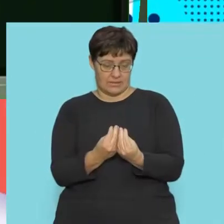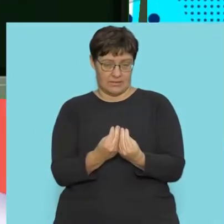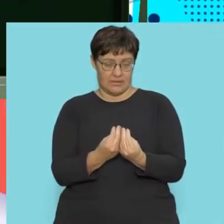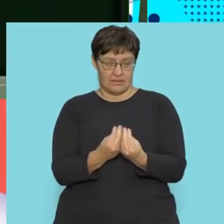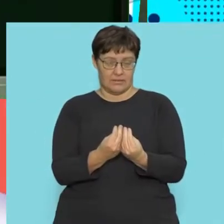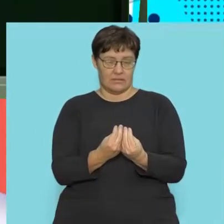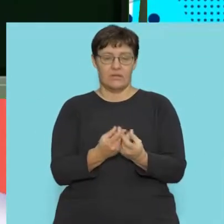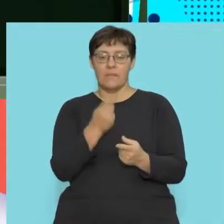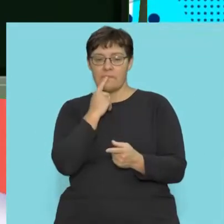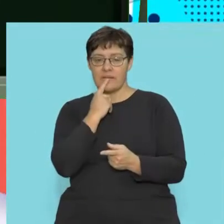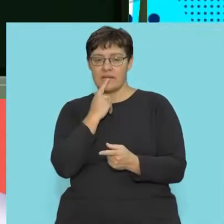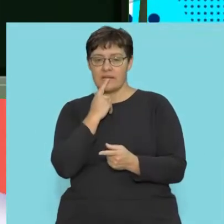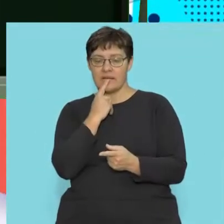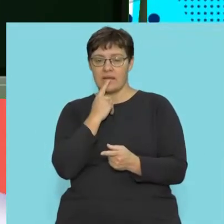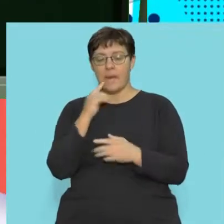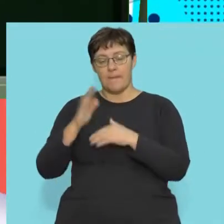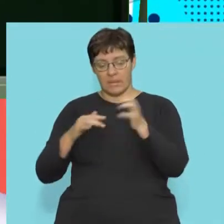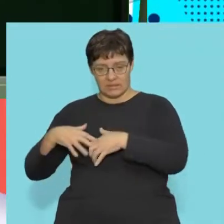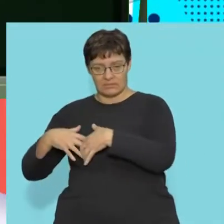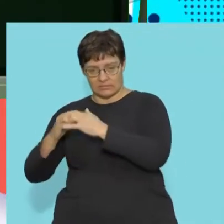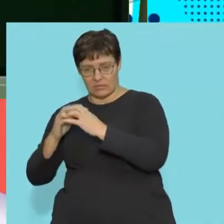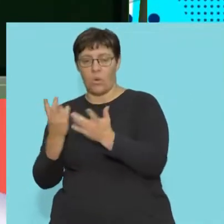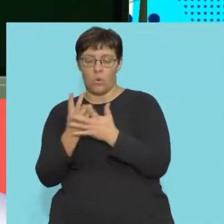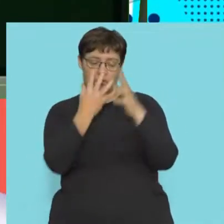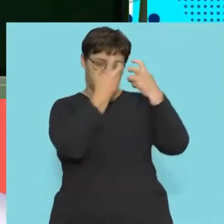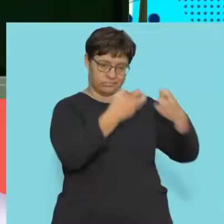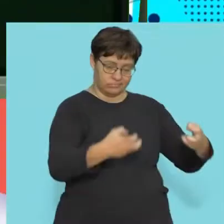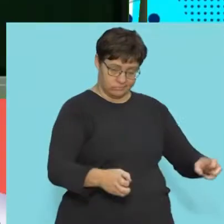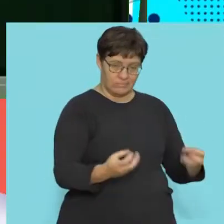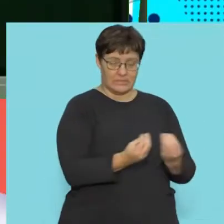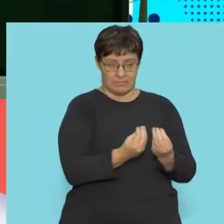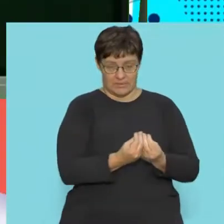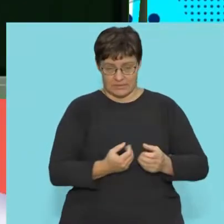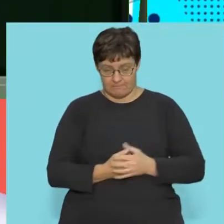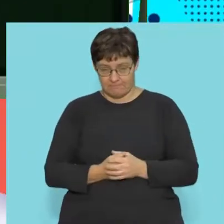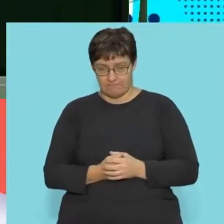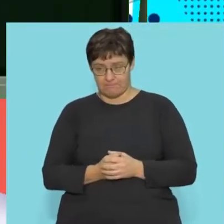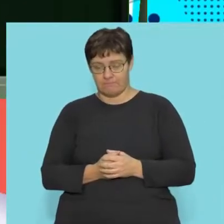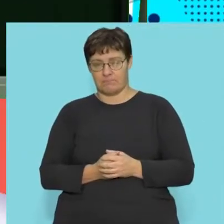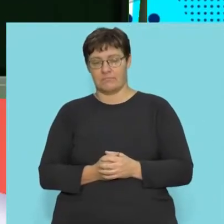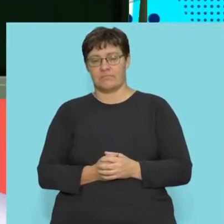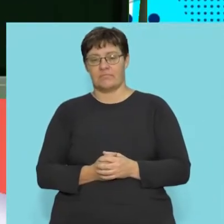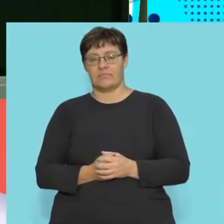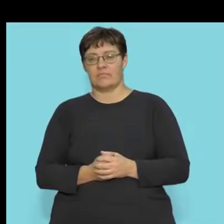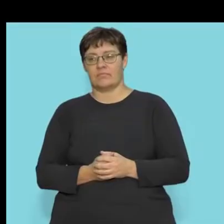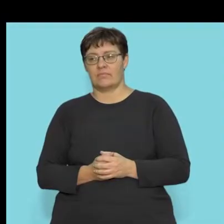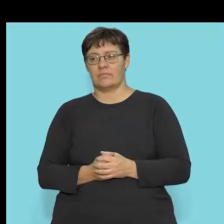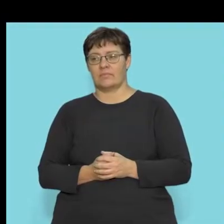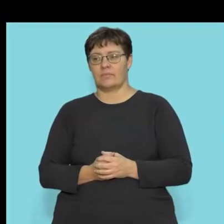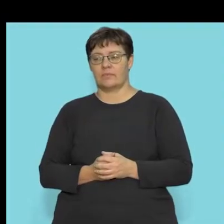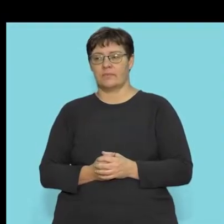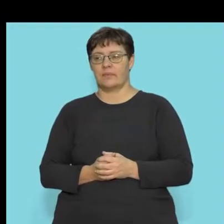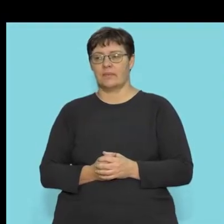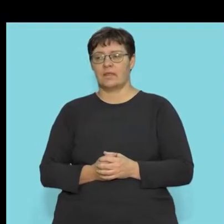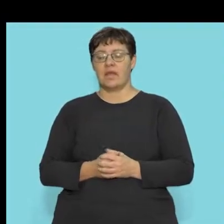reactions collectively, where we find the building up of substances as well as the breaking down of substances.